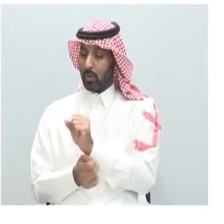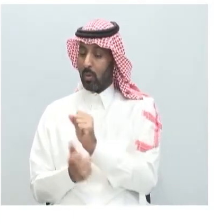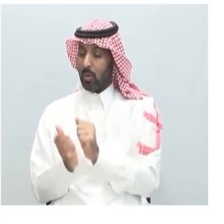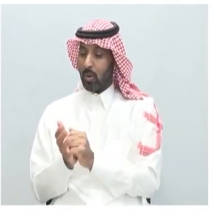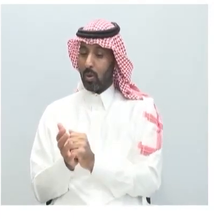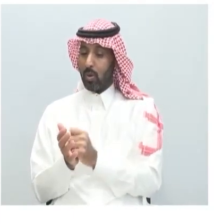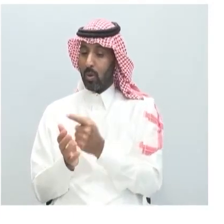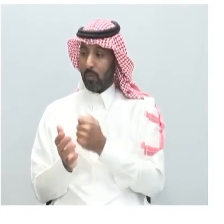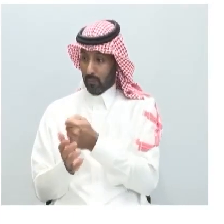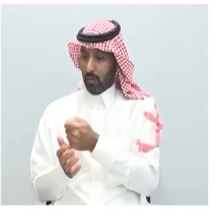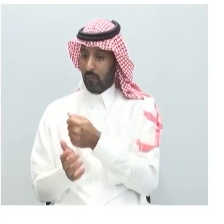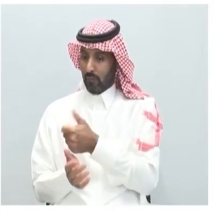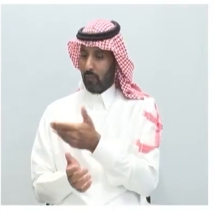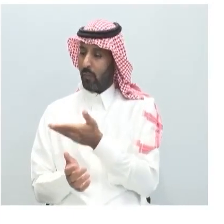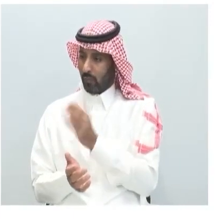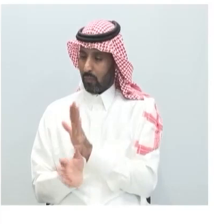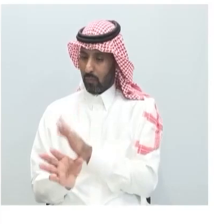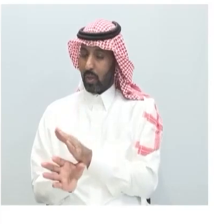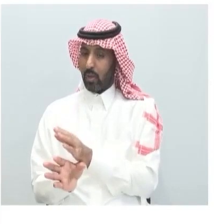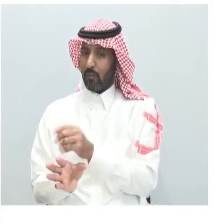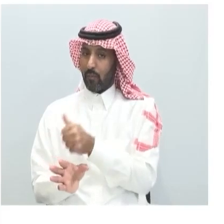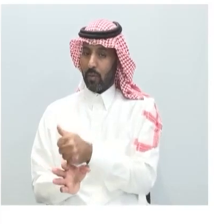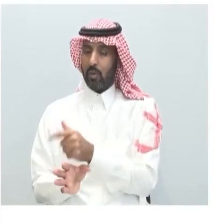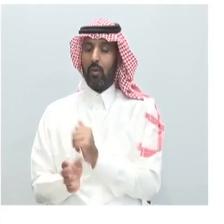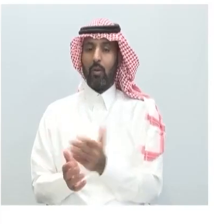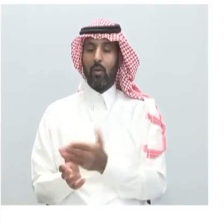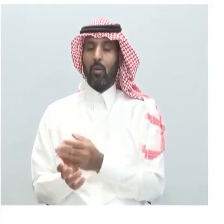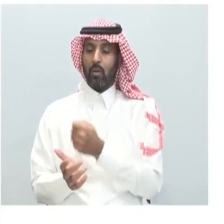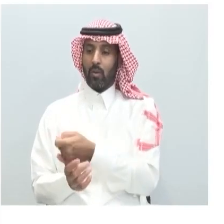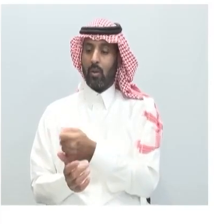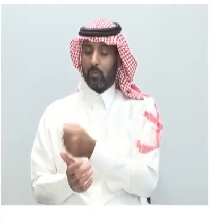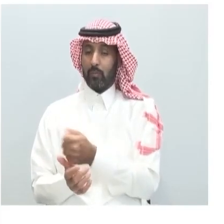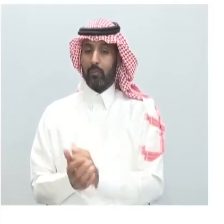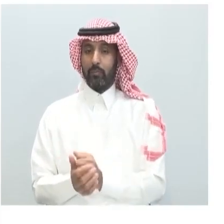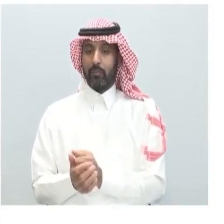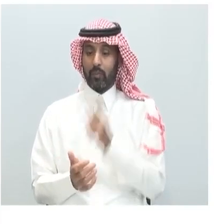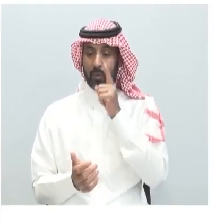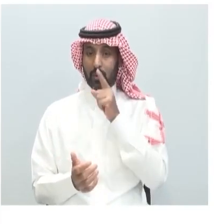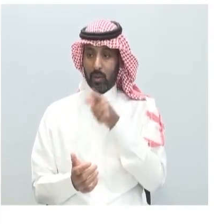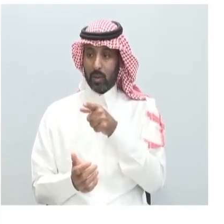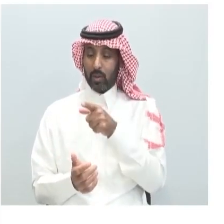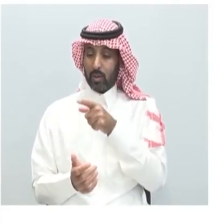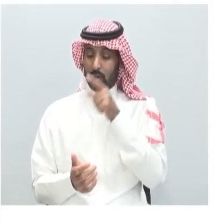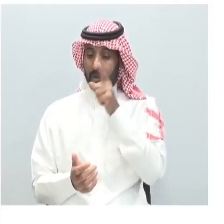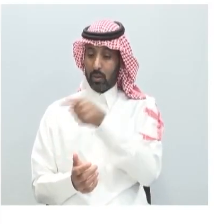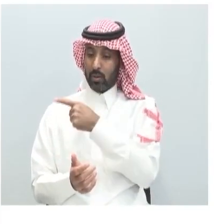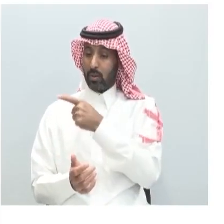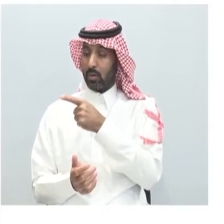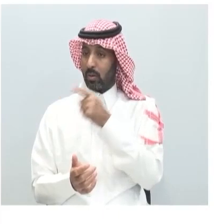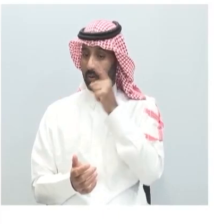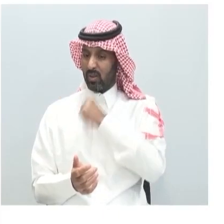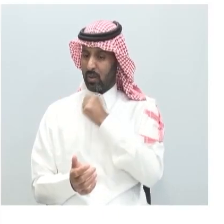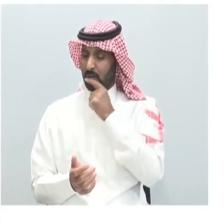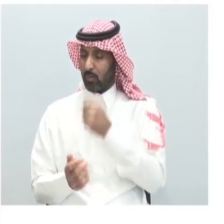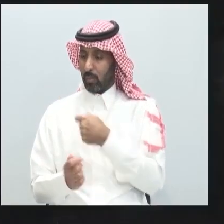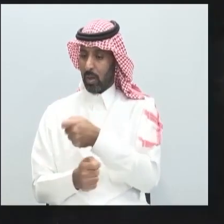have enough money. So they should buy their own home. They have enough money. They